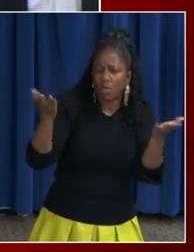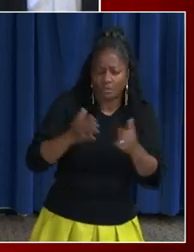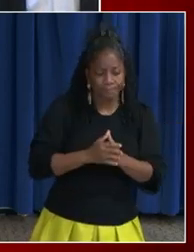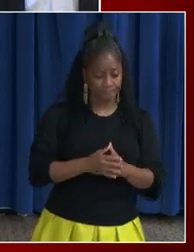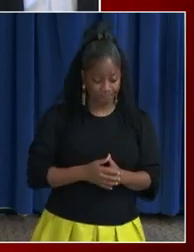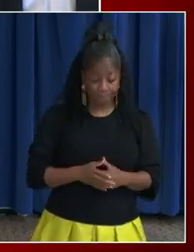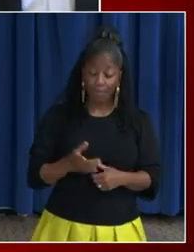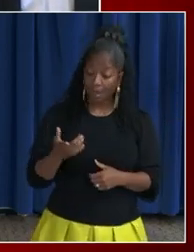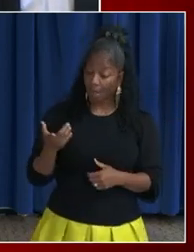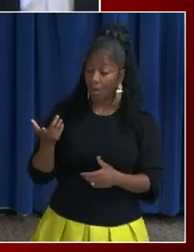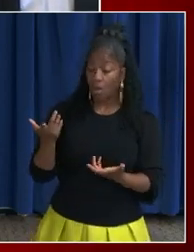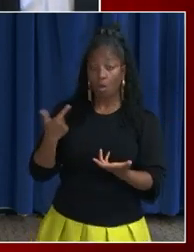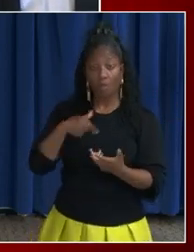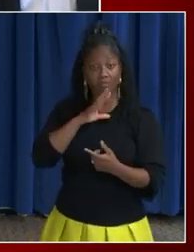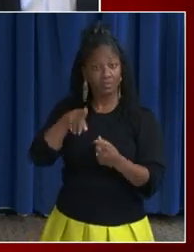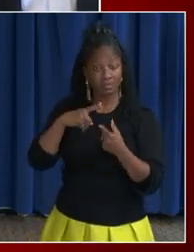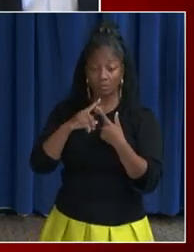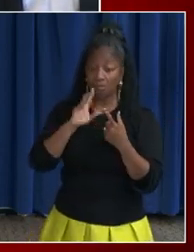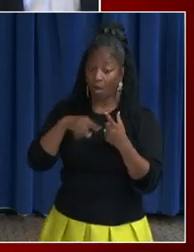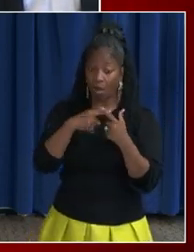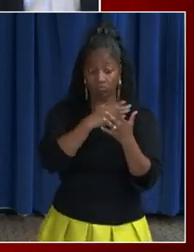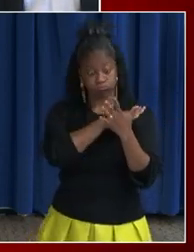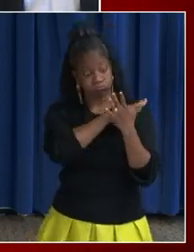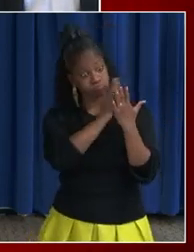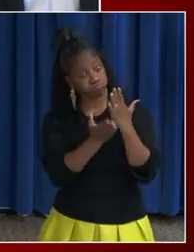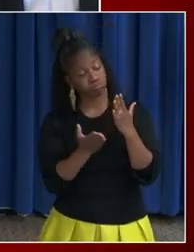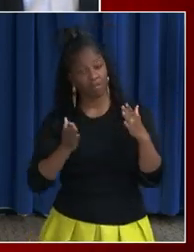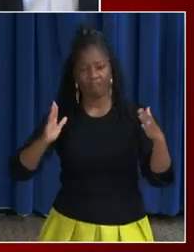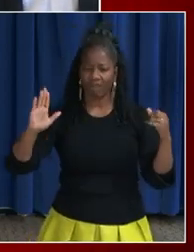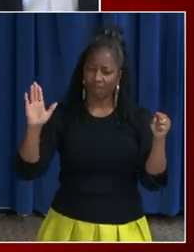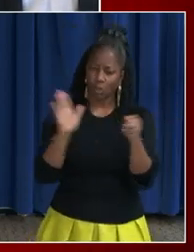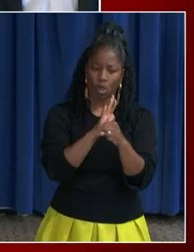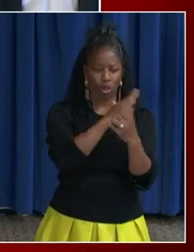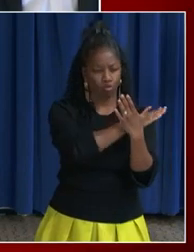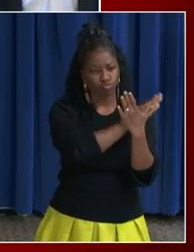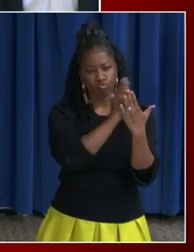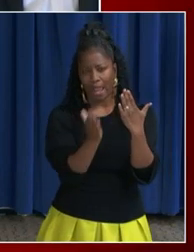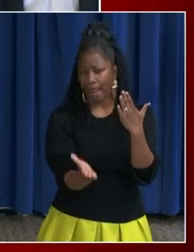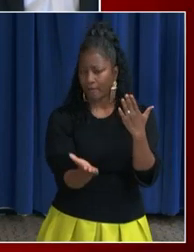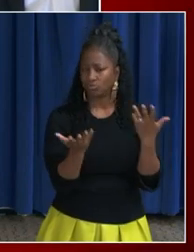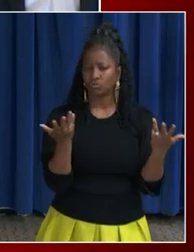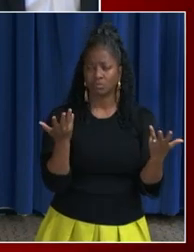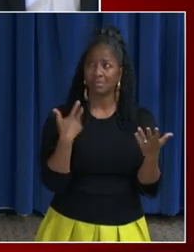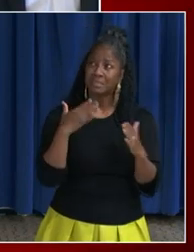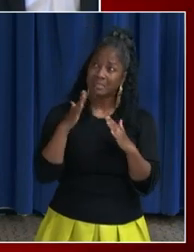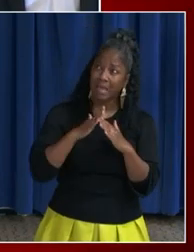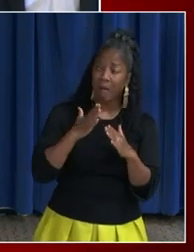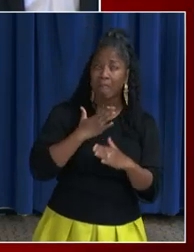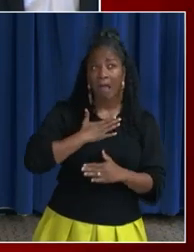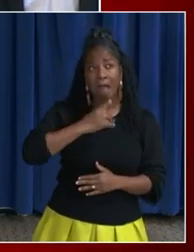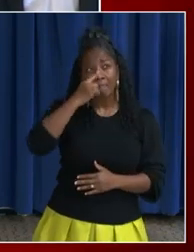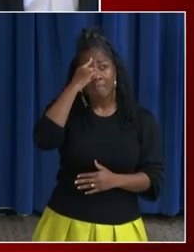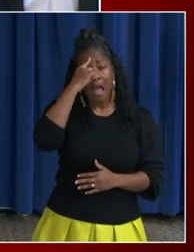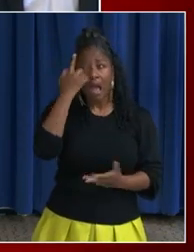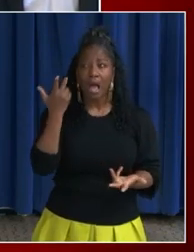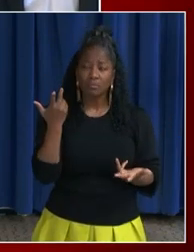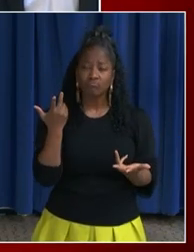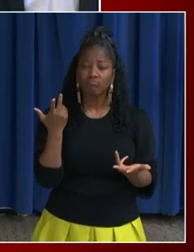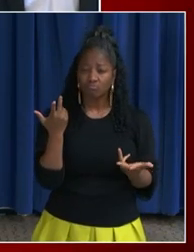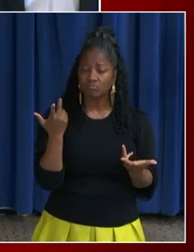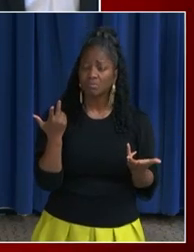We have discussed the full range of issues that the district is facing. Top on my mind is